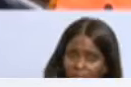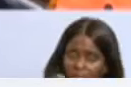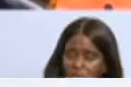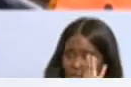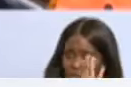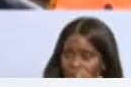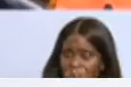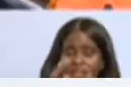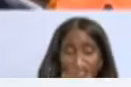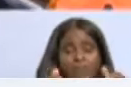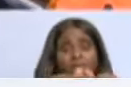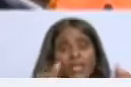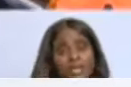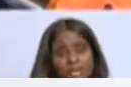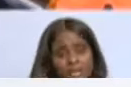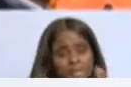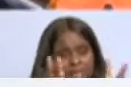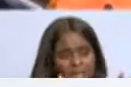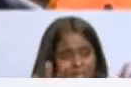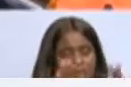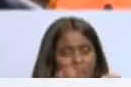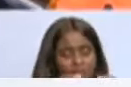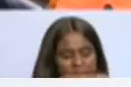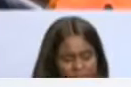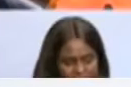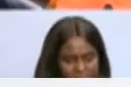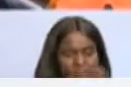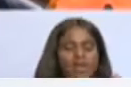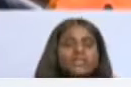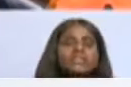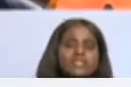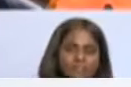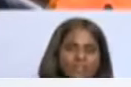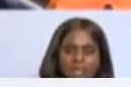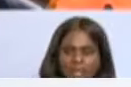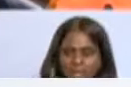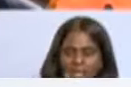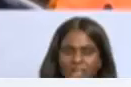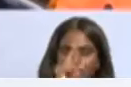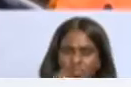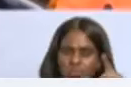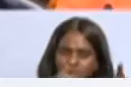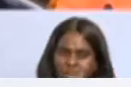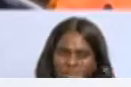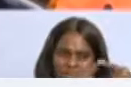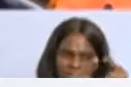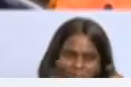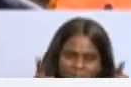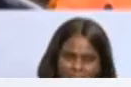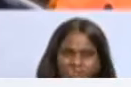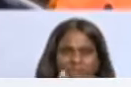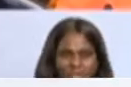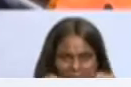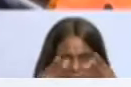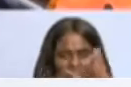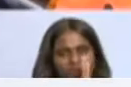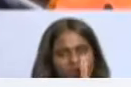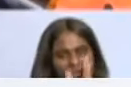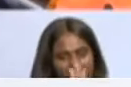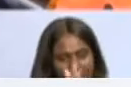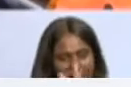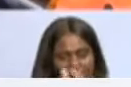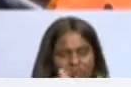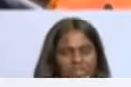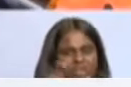certain areas, so it's important that we acknowledge those geographical differences and offer the skills that are required in